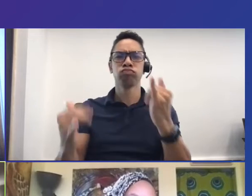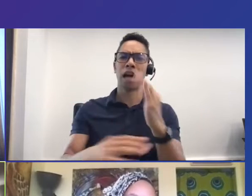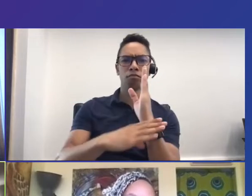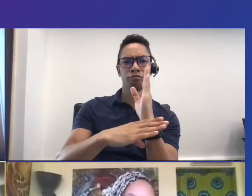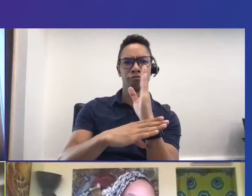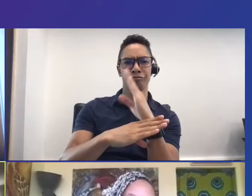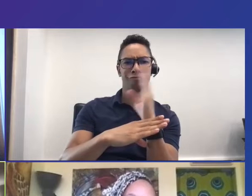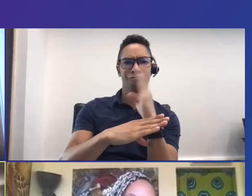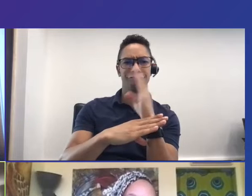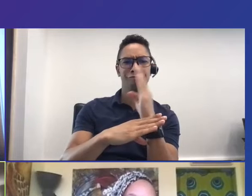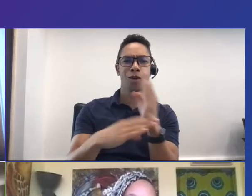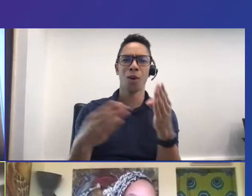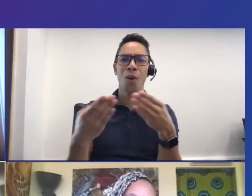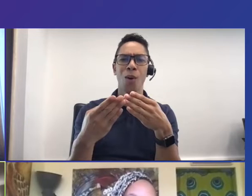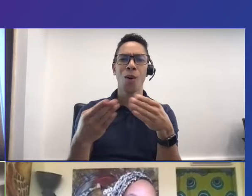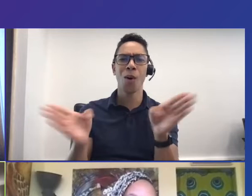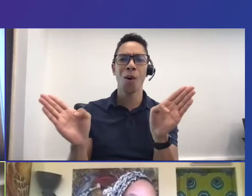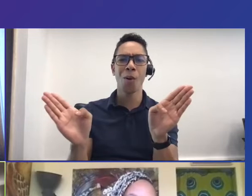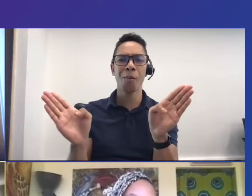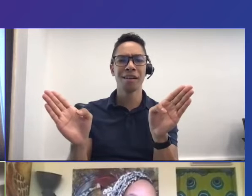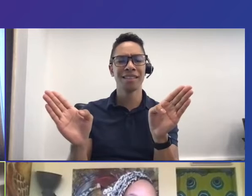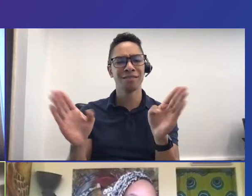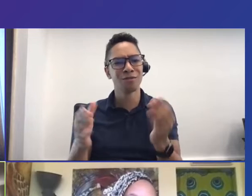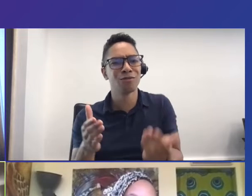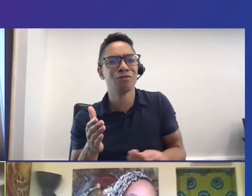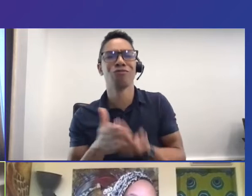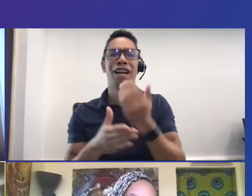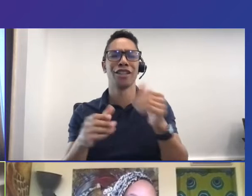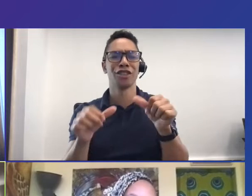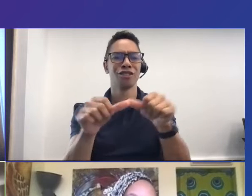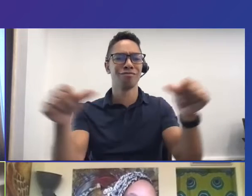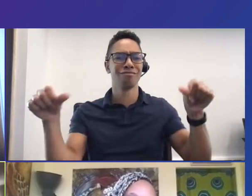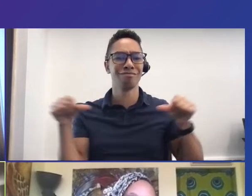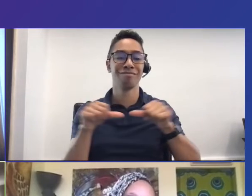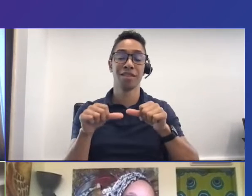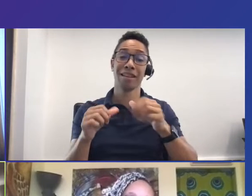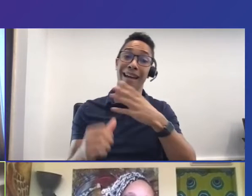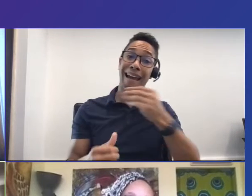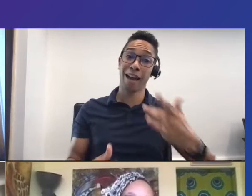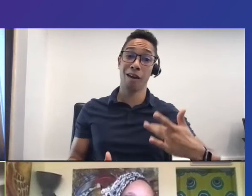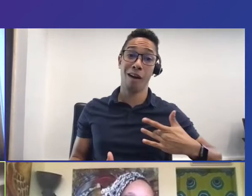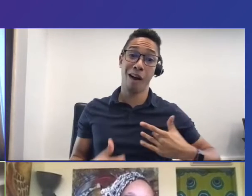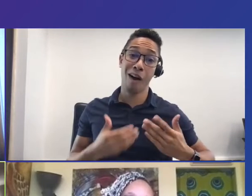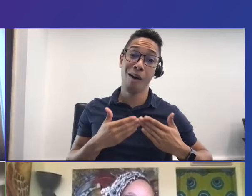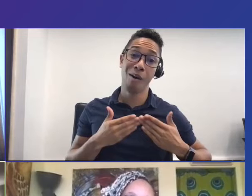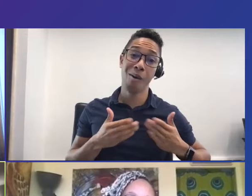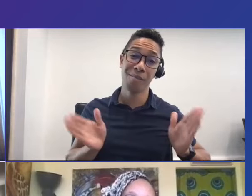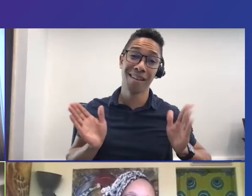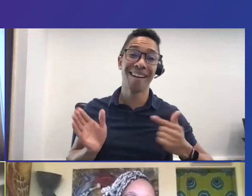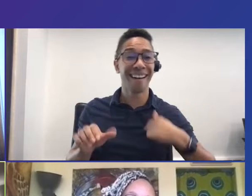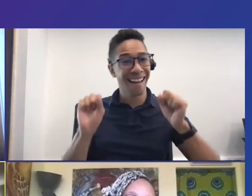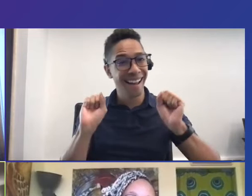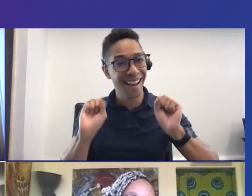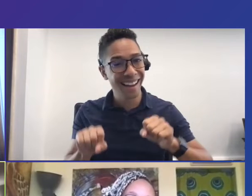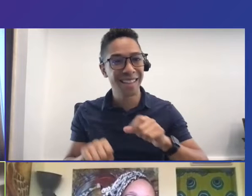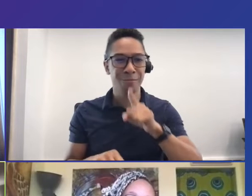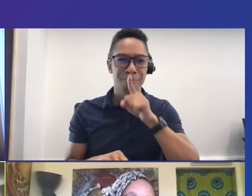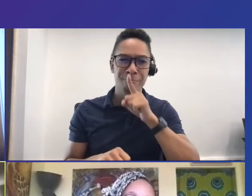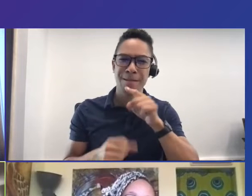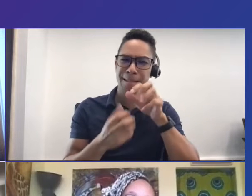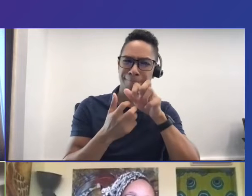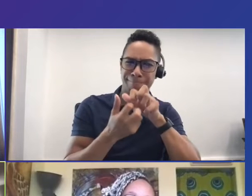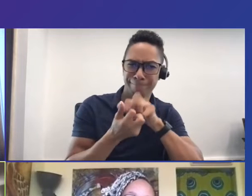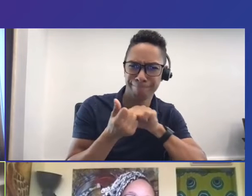in an open, kind of fresh eye, or even open heart. That way I can really digest